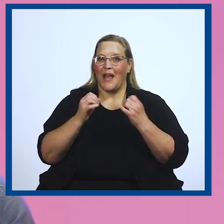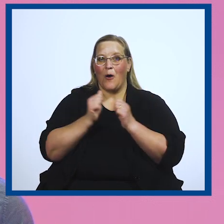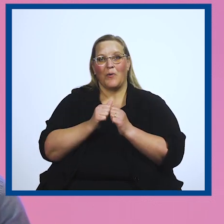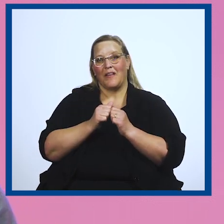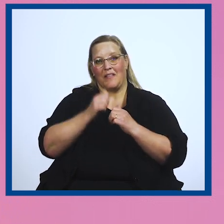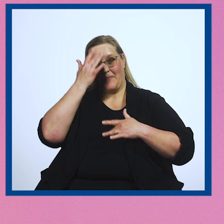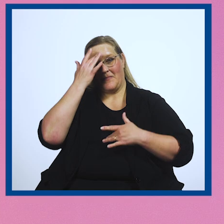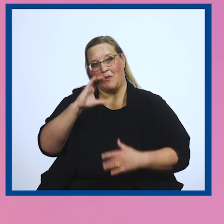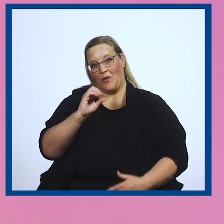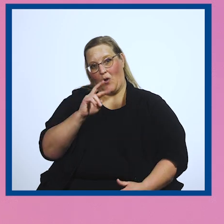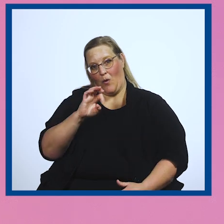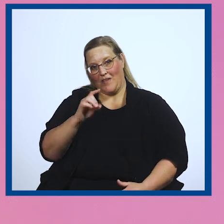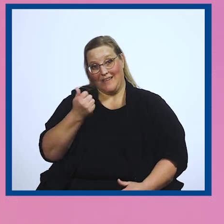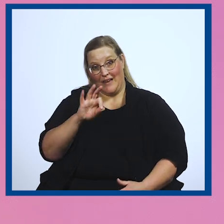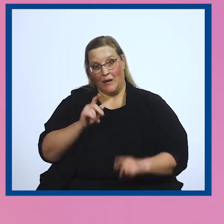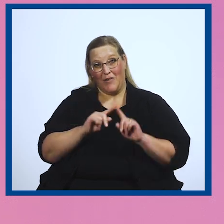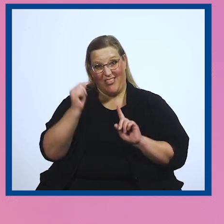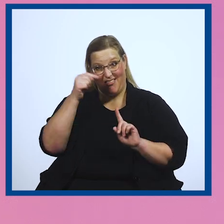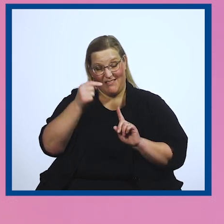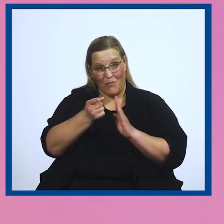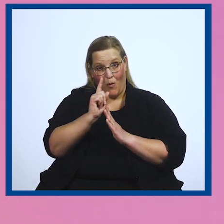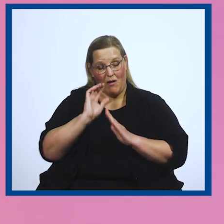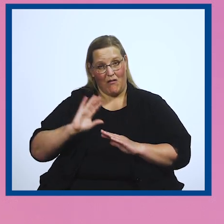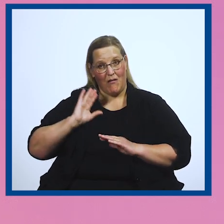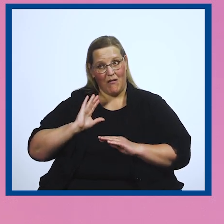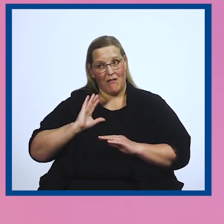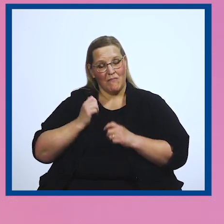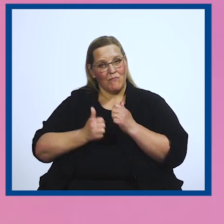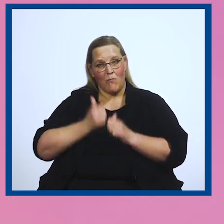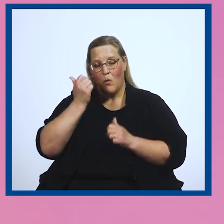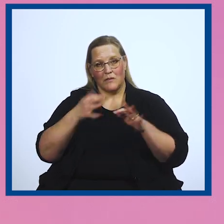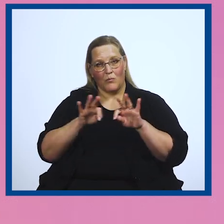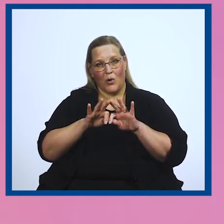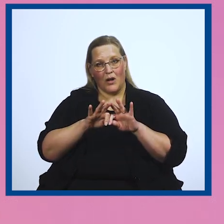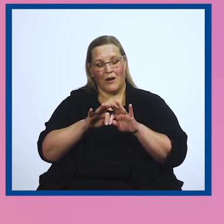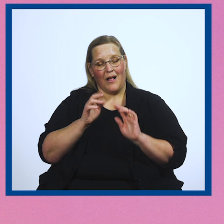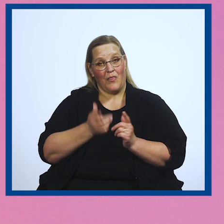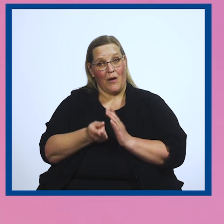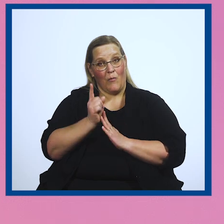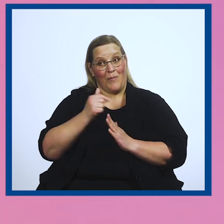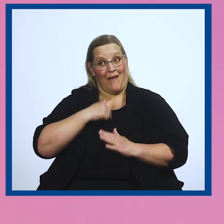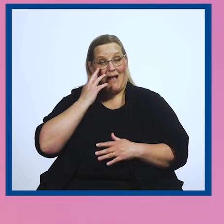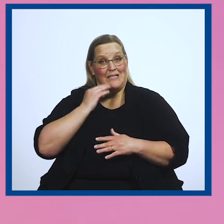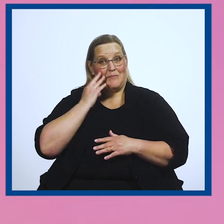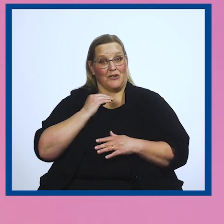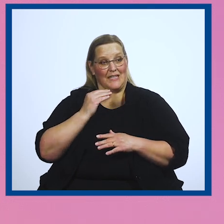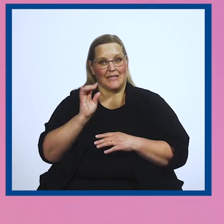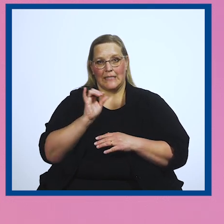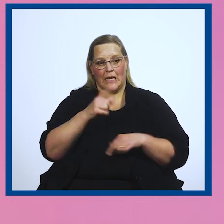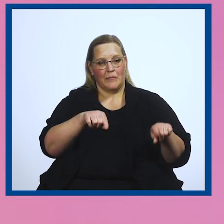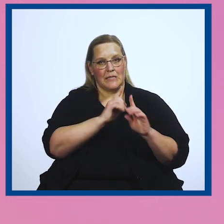will remain the most defining moment in my life. It's the moment where I experienced what these